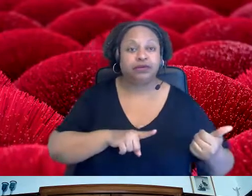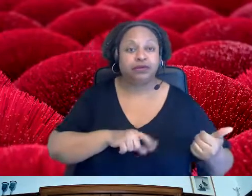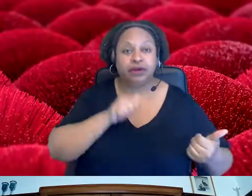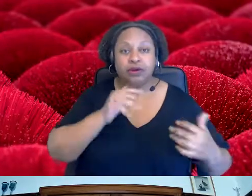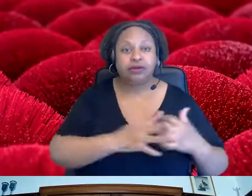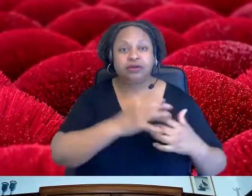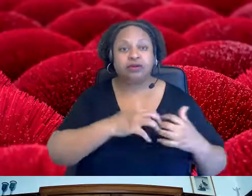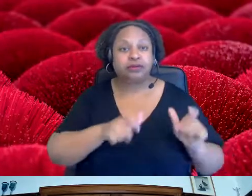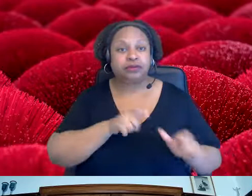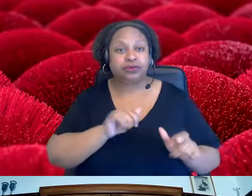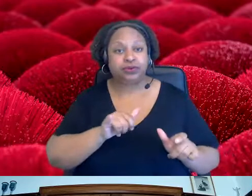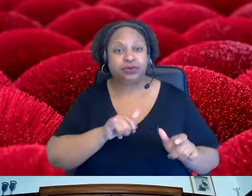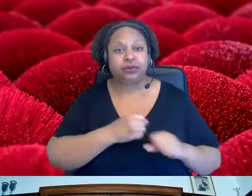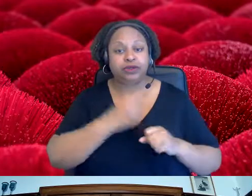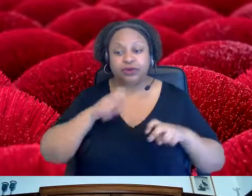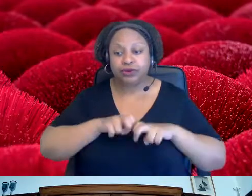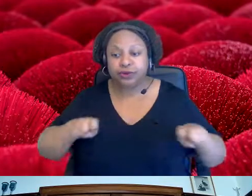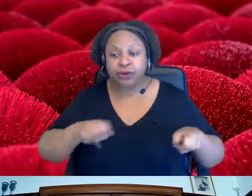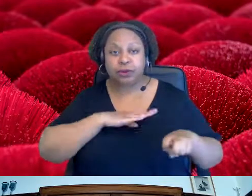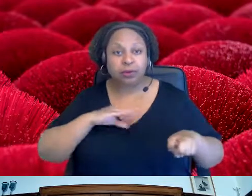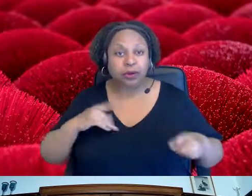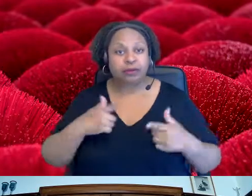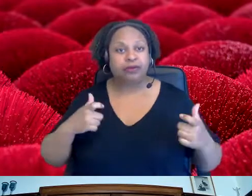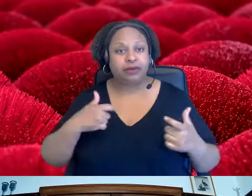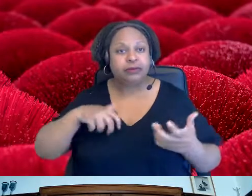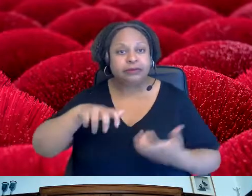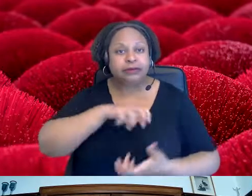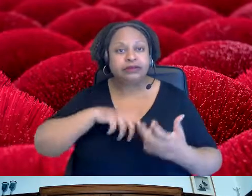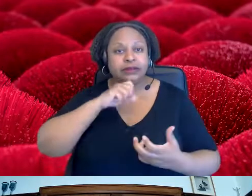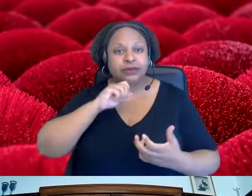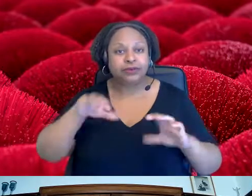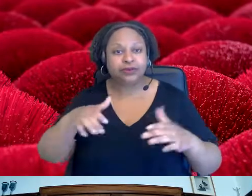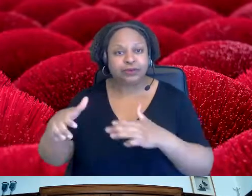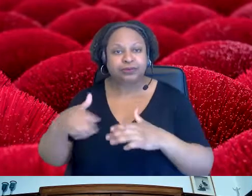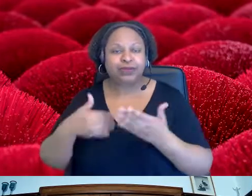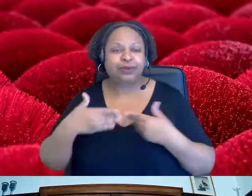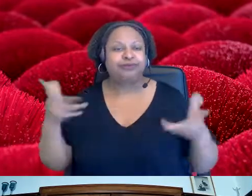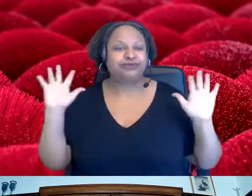input on some of these boards. Anyways, I have spoken.